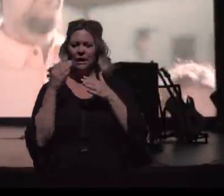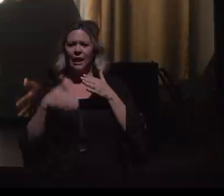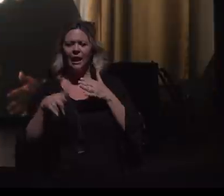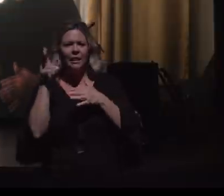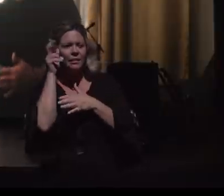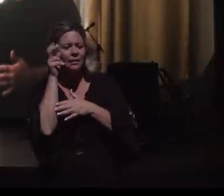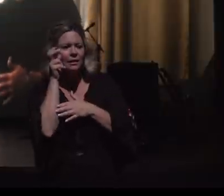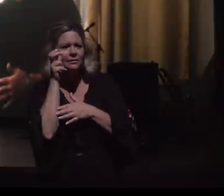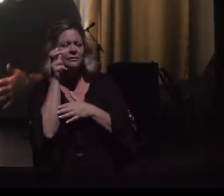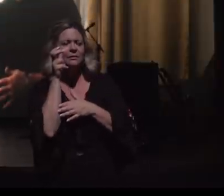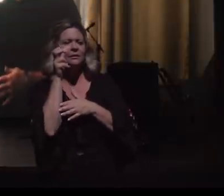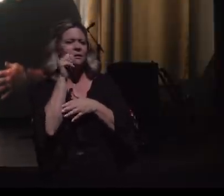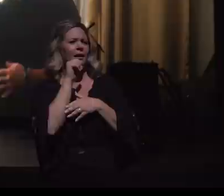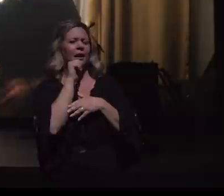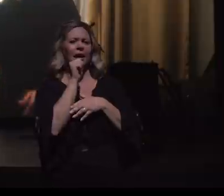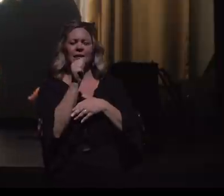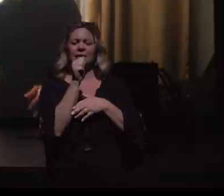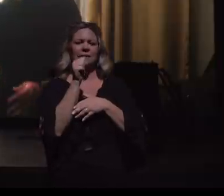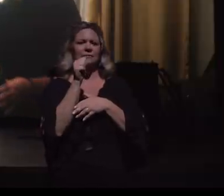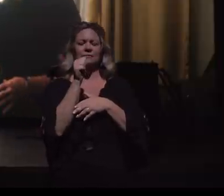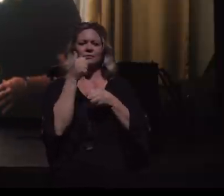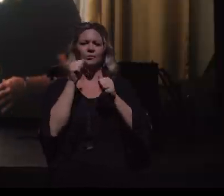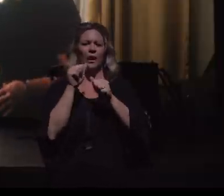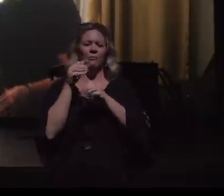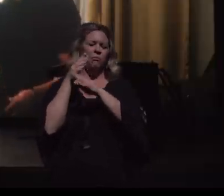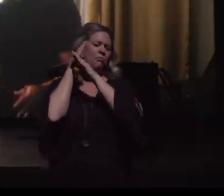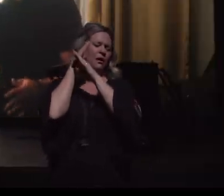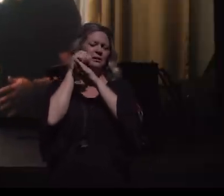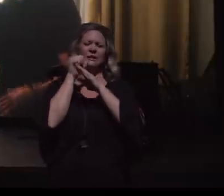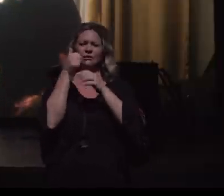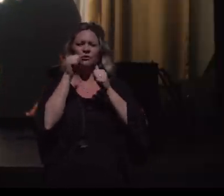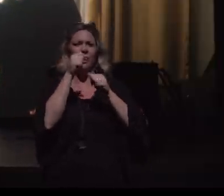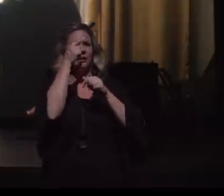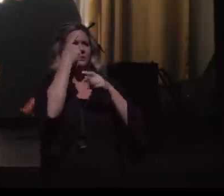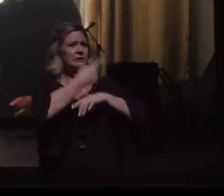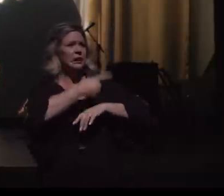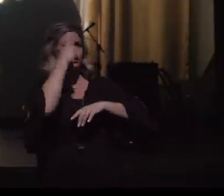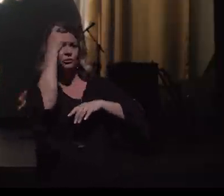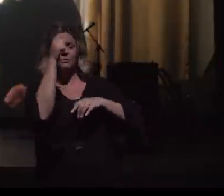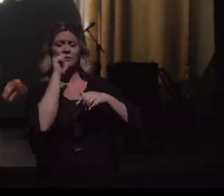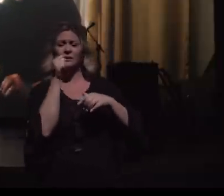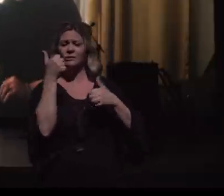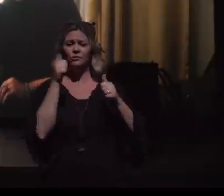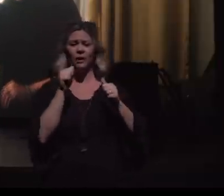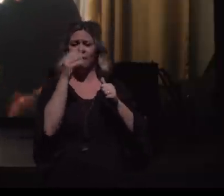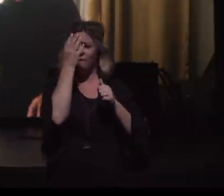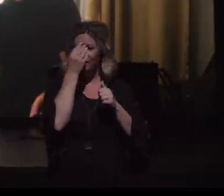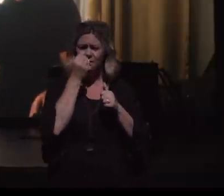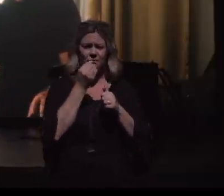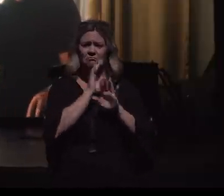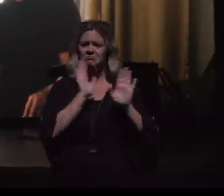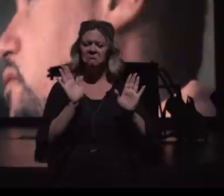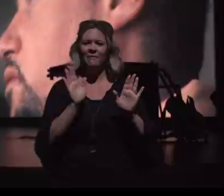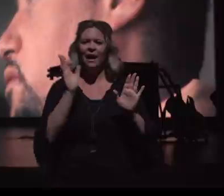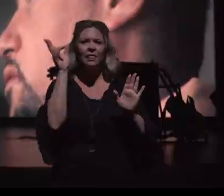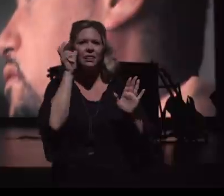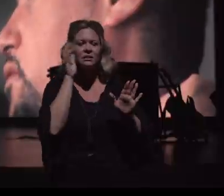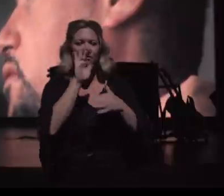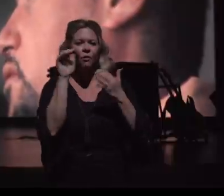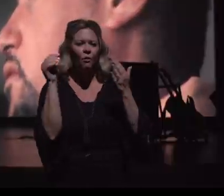and listened and didn't drown it out, didn't try to daydream, didn't try to fall asleep, nothing, and I listened to the entire message.